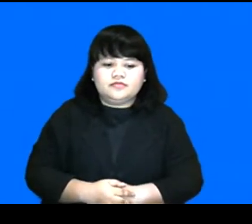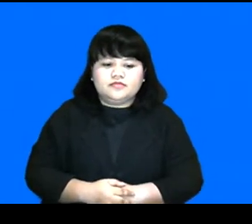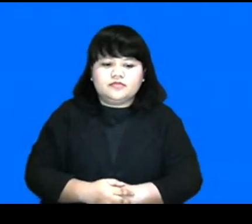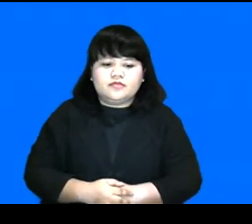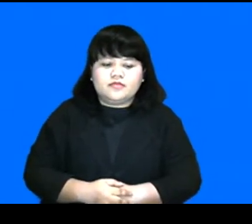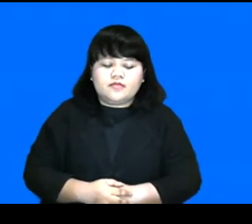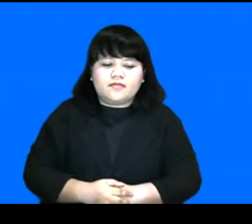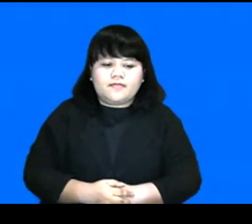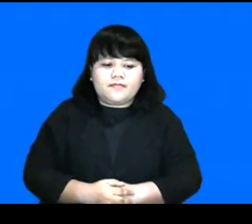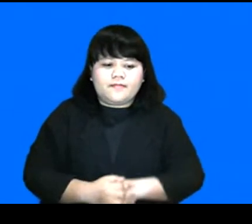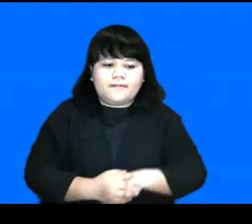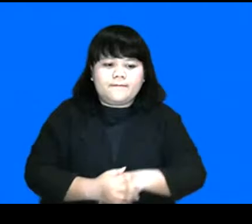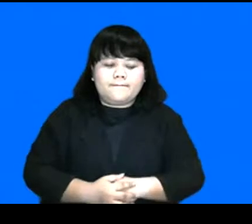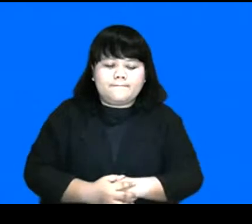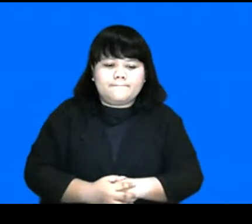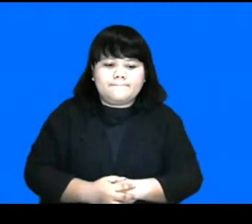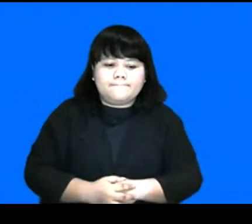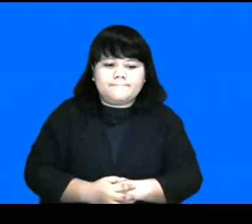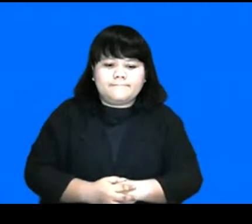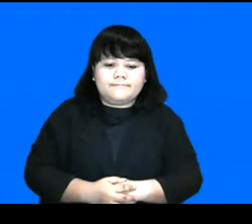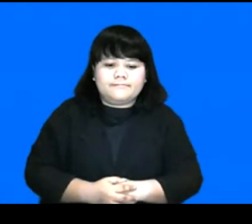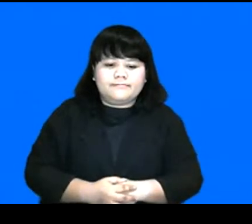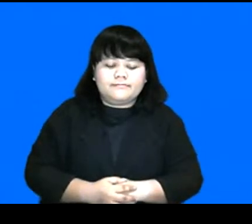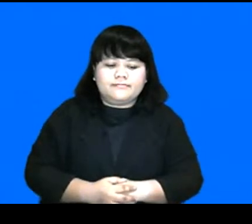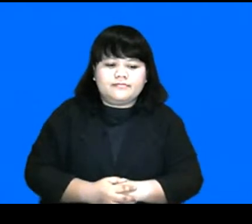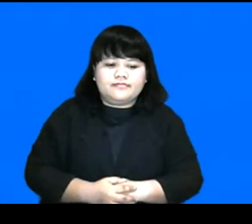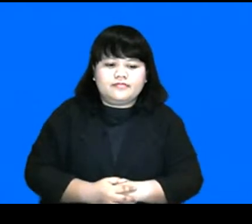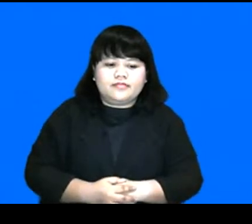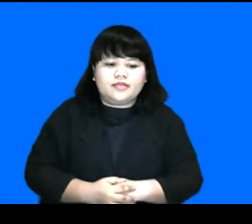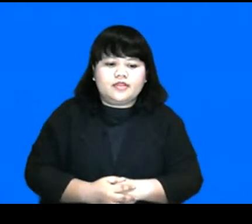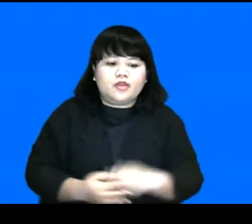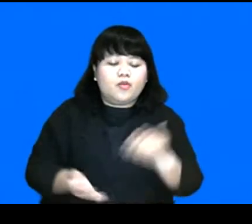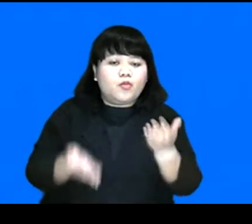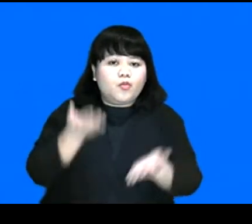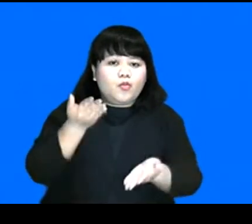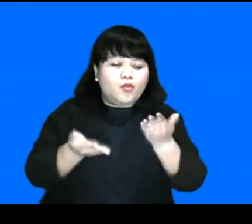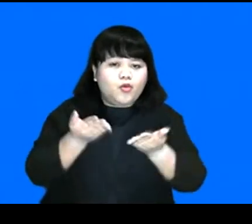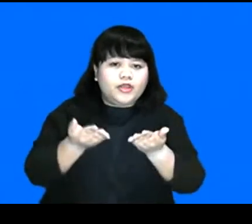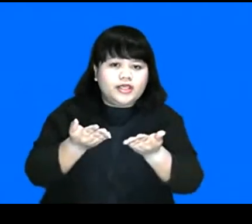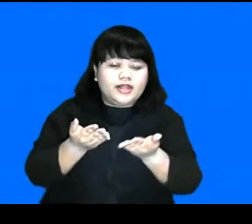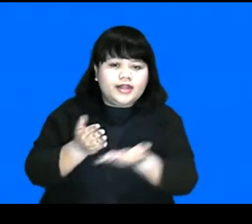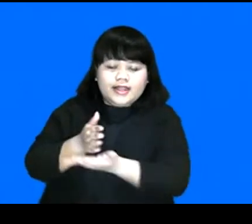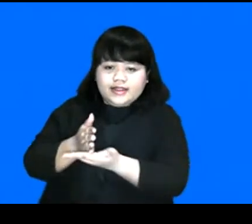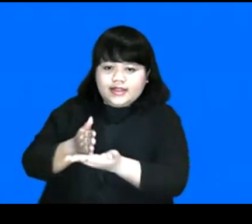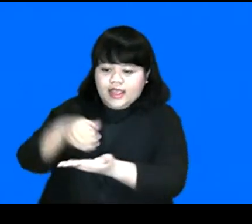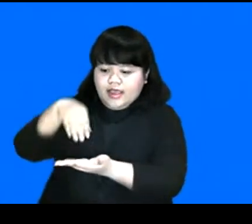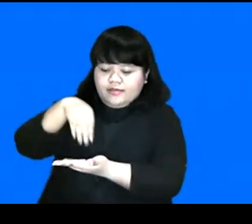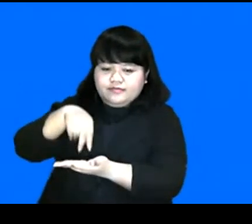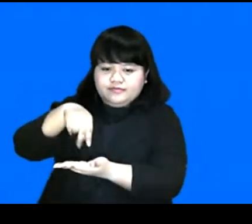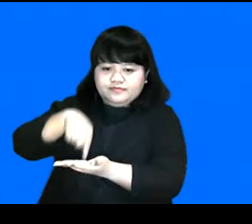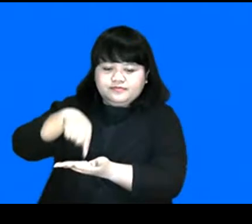So maybe you can, yeah, maybe in the middle, and then Tony on the far end. So we have balance,